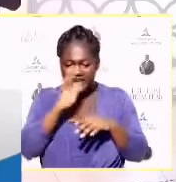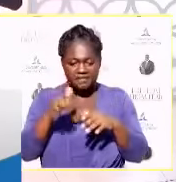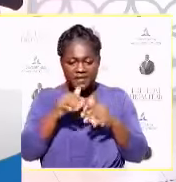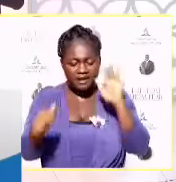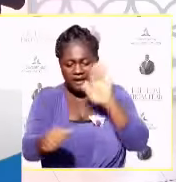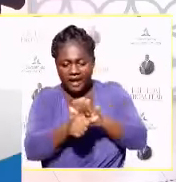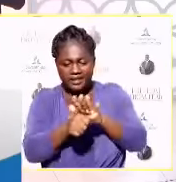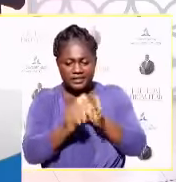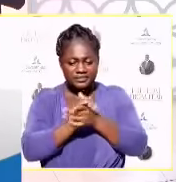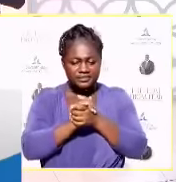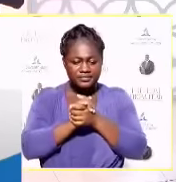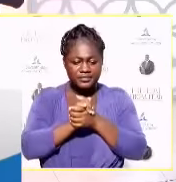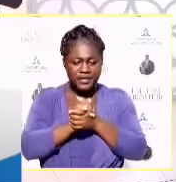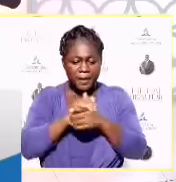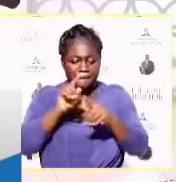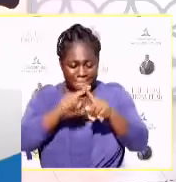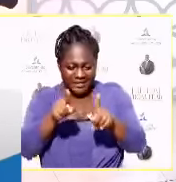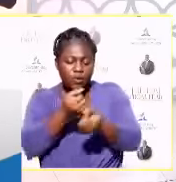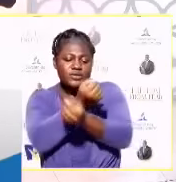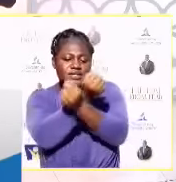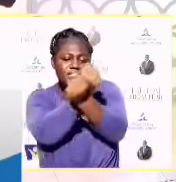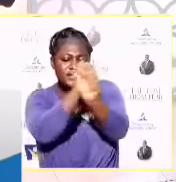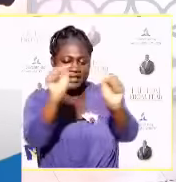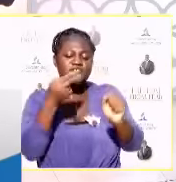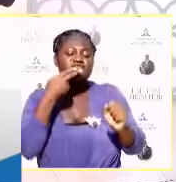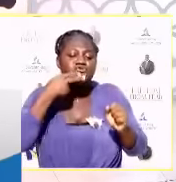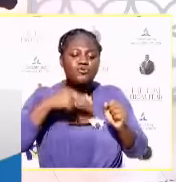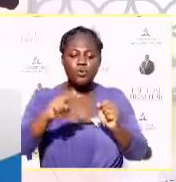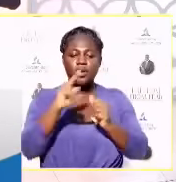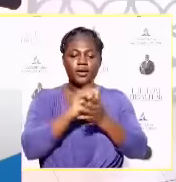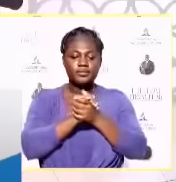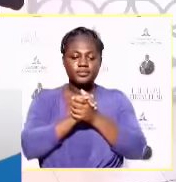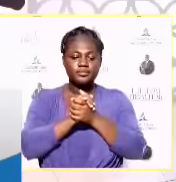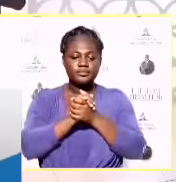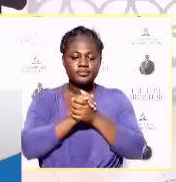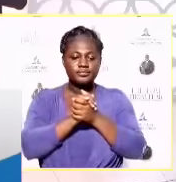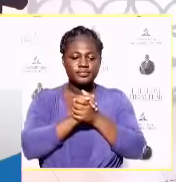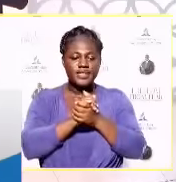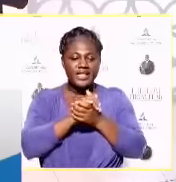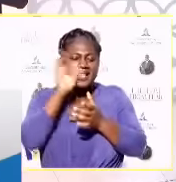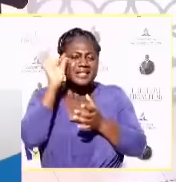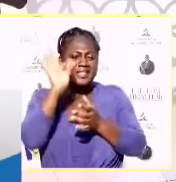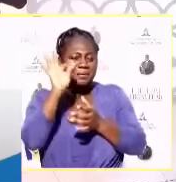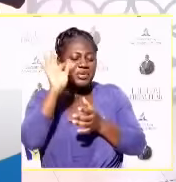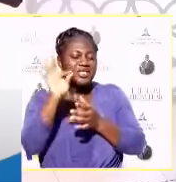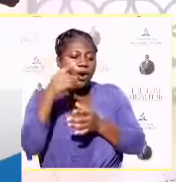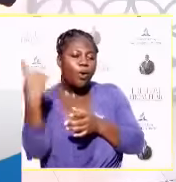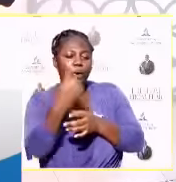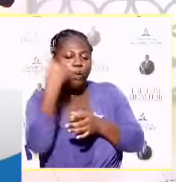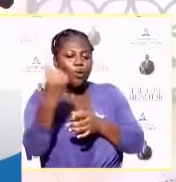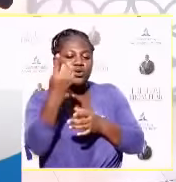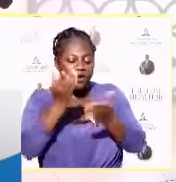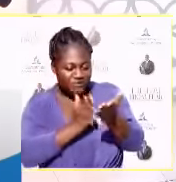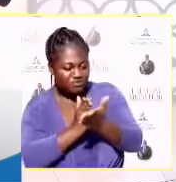but saved Noah, a preacher of righteousness.